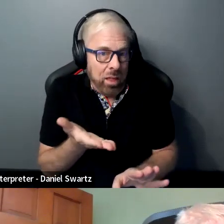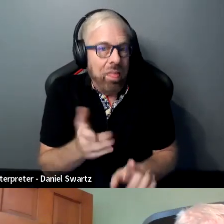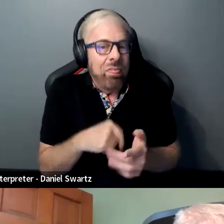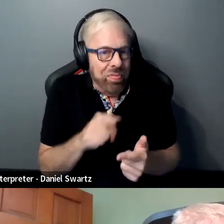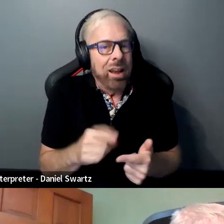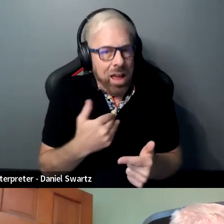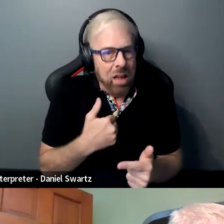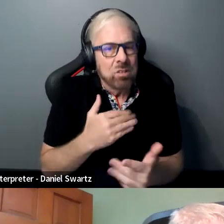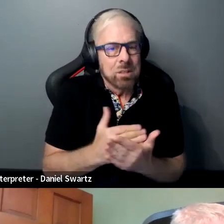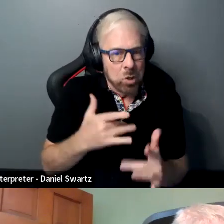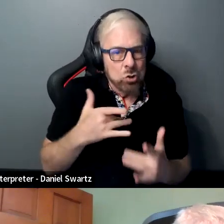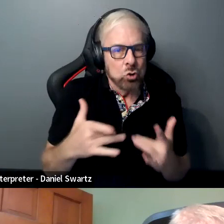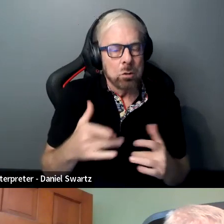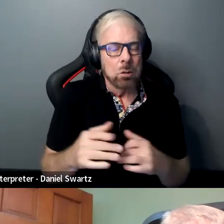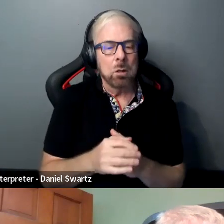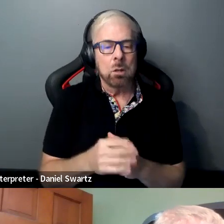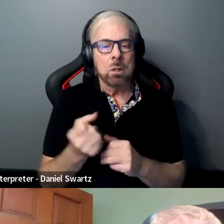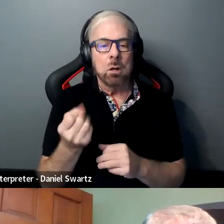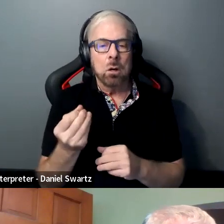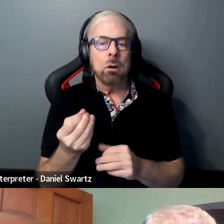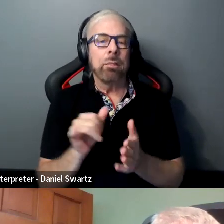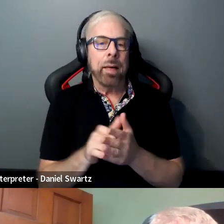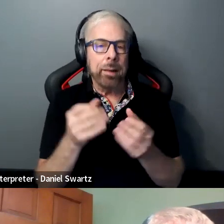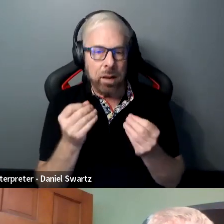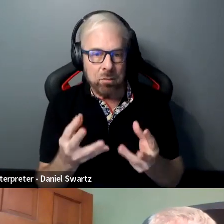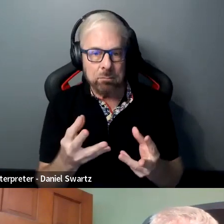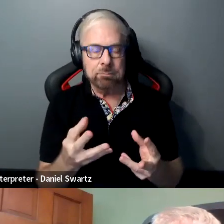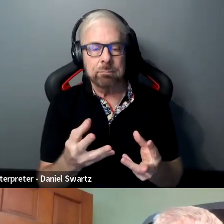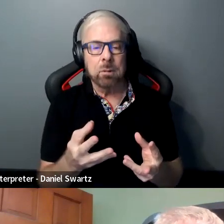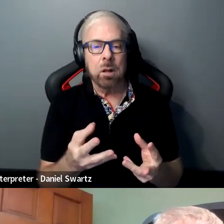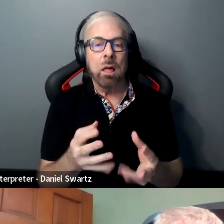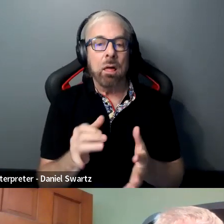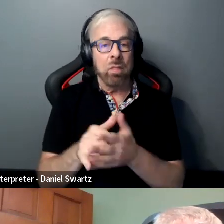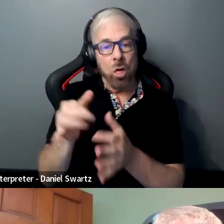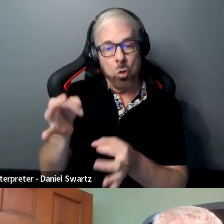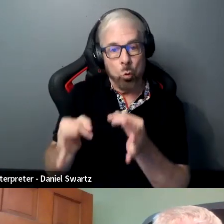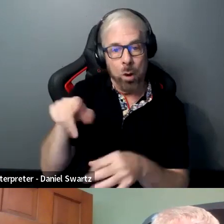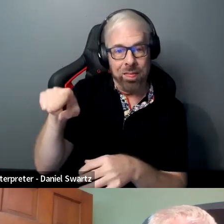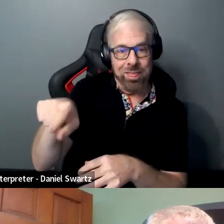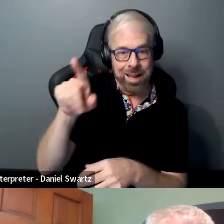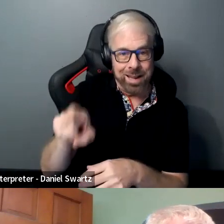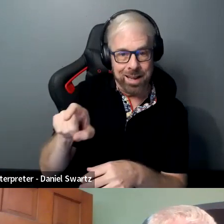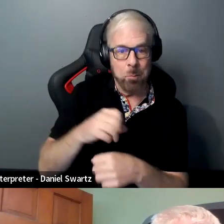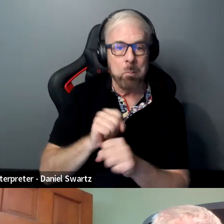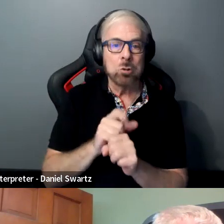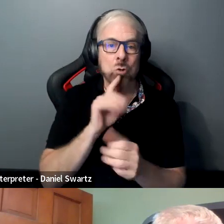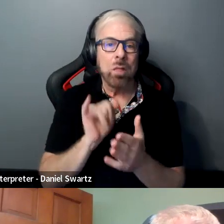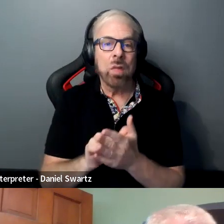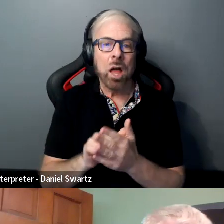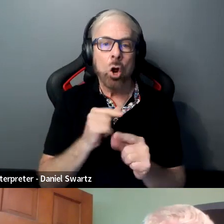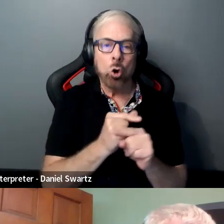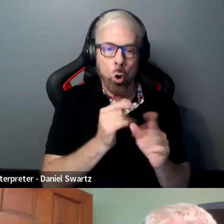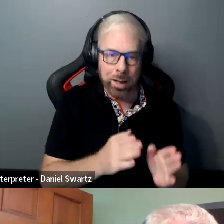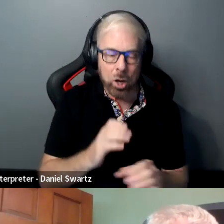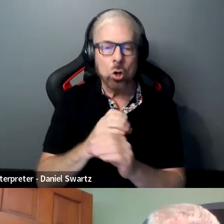concerns then. So it is the information that the court will need to have make sure that guardians and